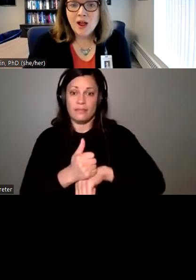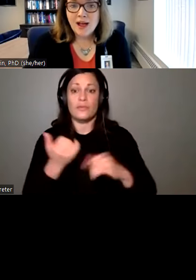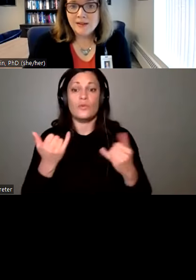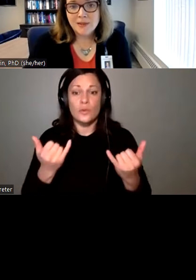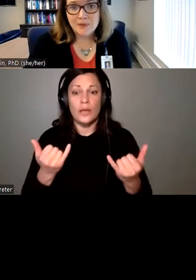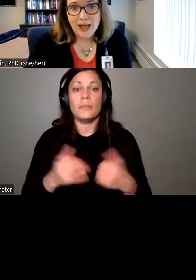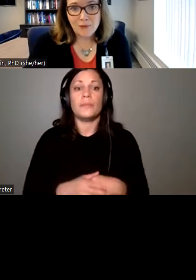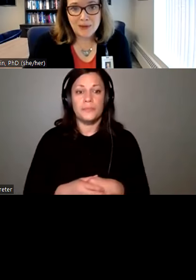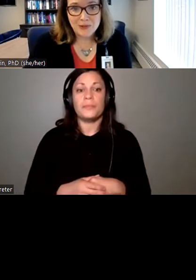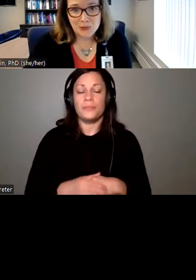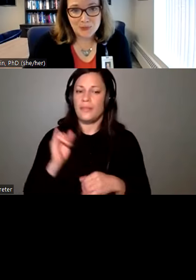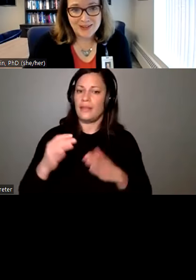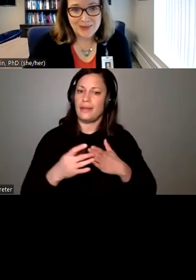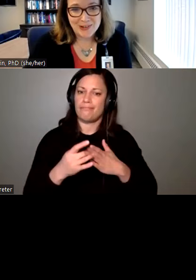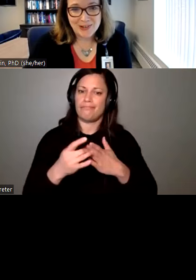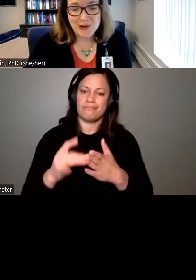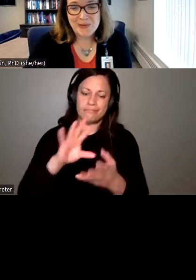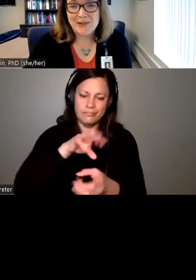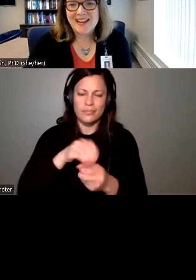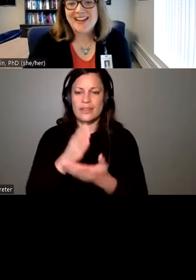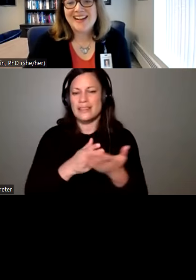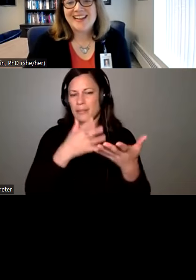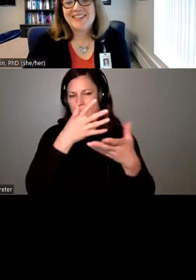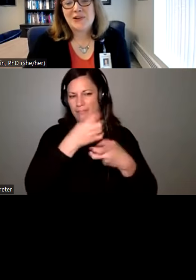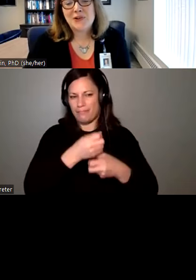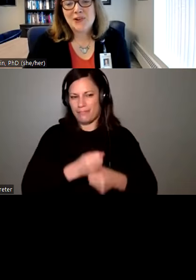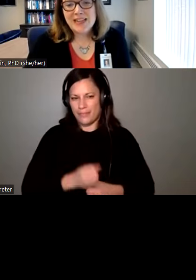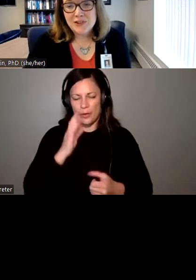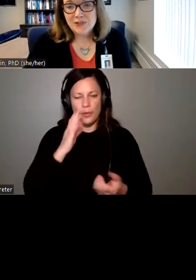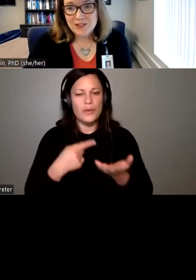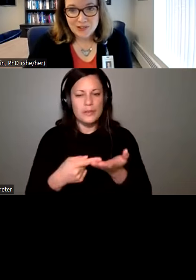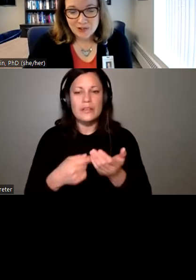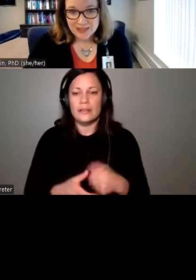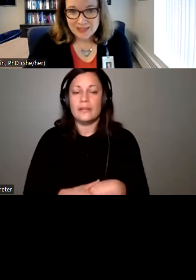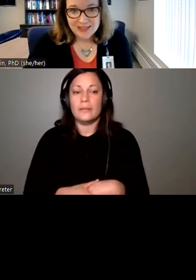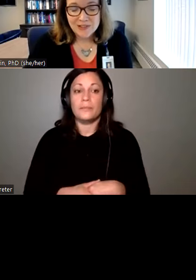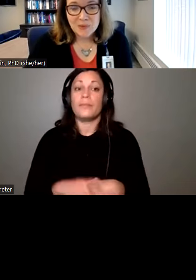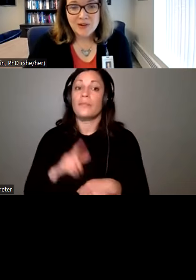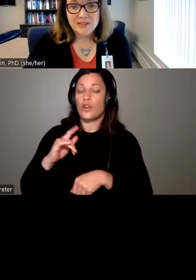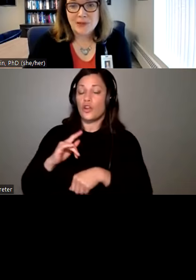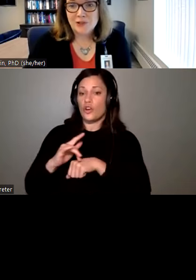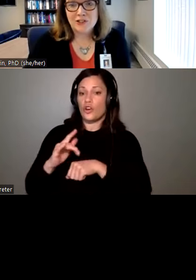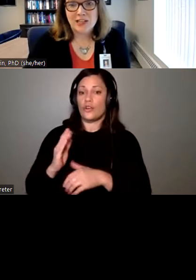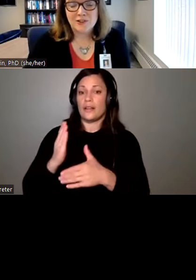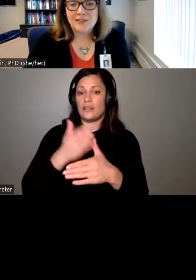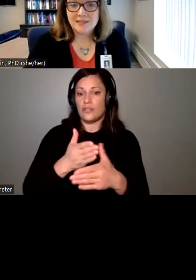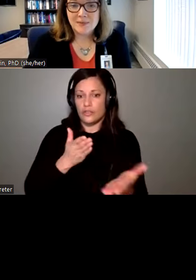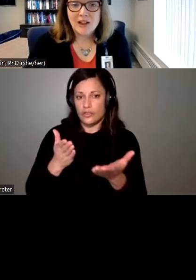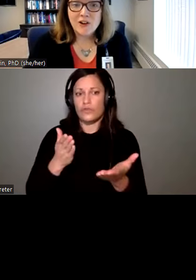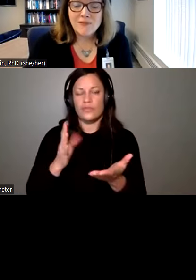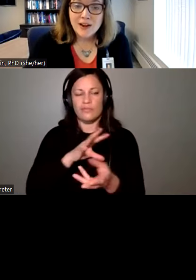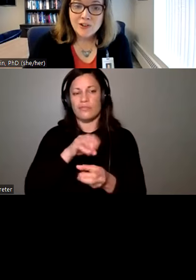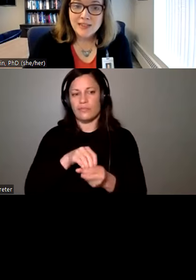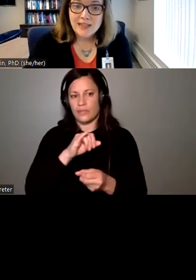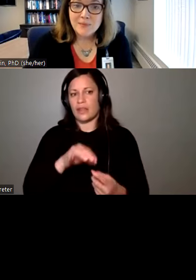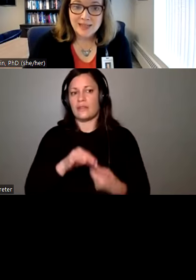and drives some of the alphabet soup that I'm going to talk about. So early intervention services are part of the special education system. They